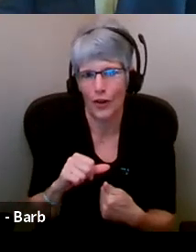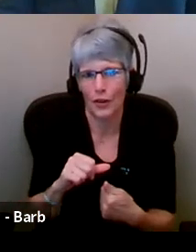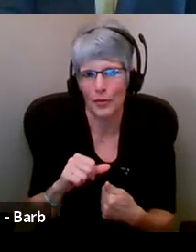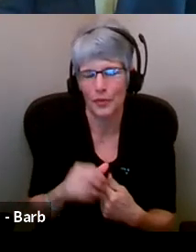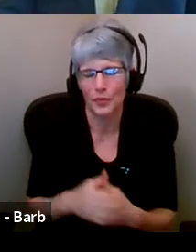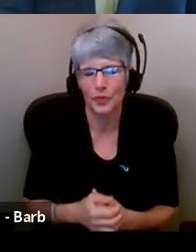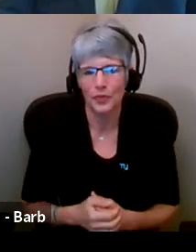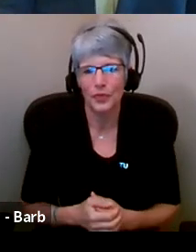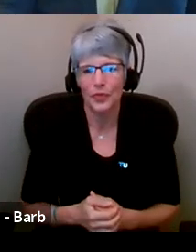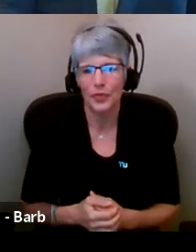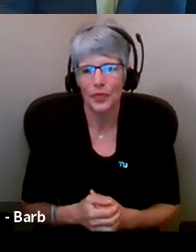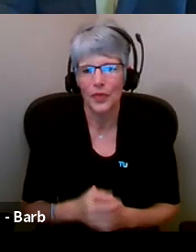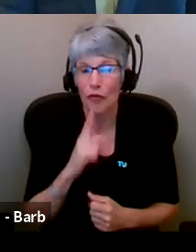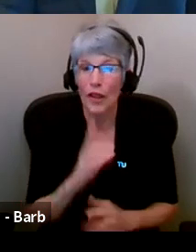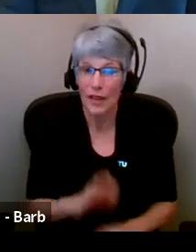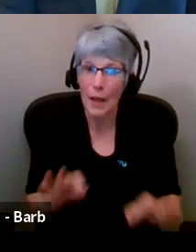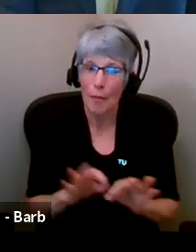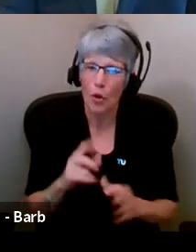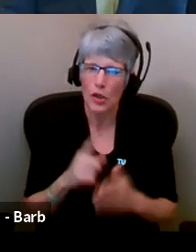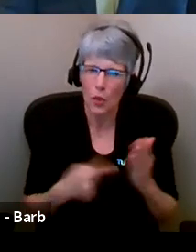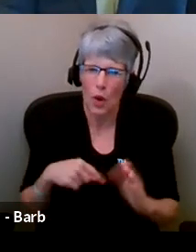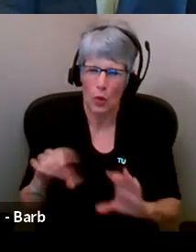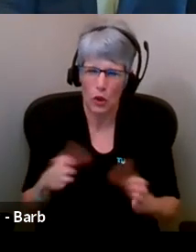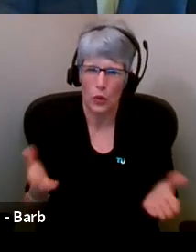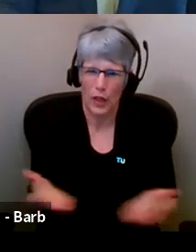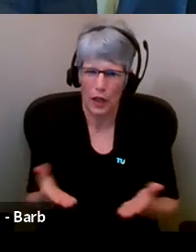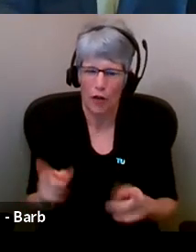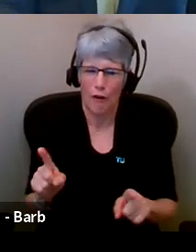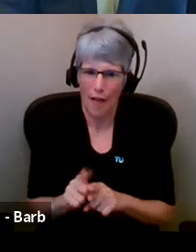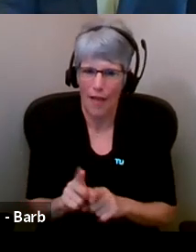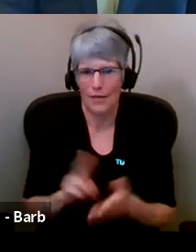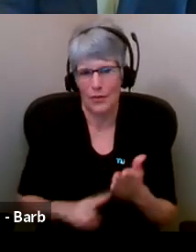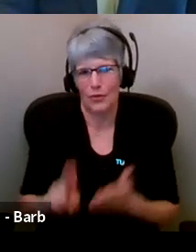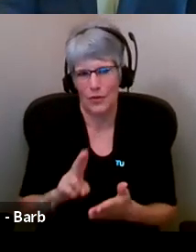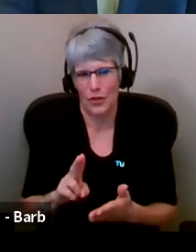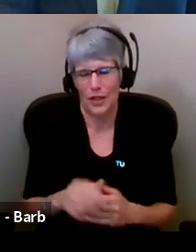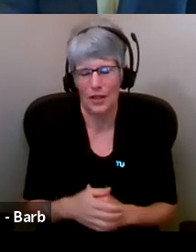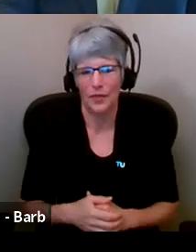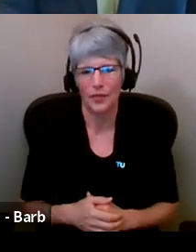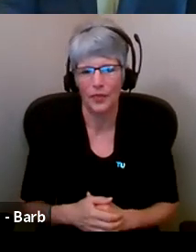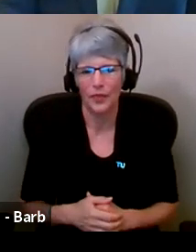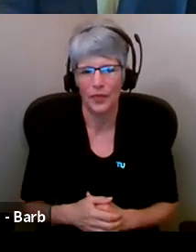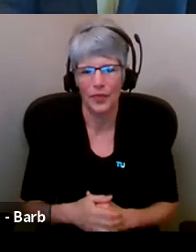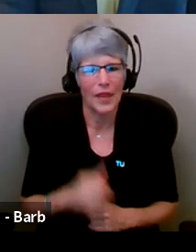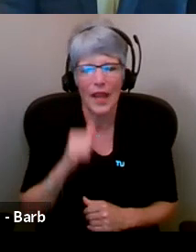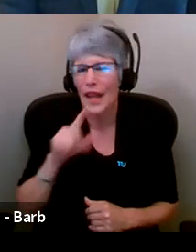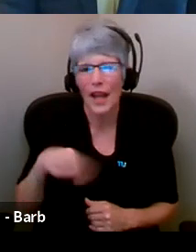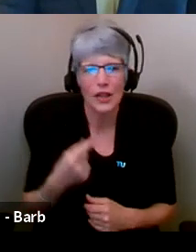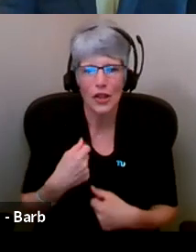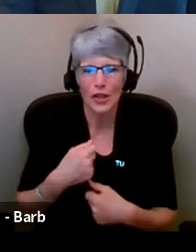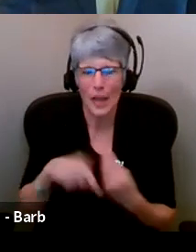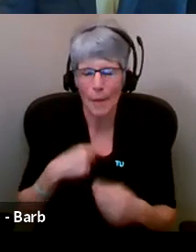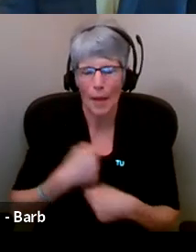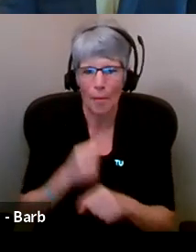of, really the importance of what we're doing here as an institution, that this isn't just about creating widgets,